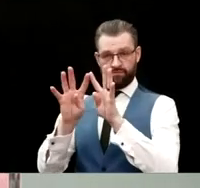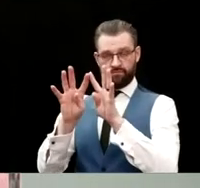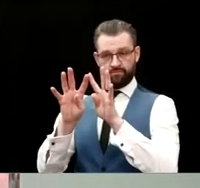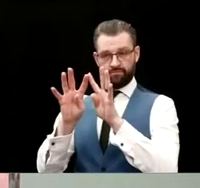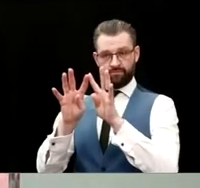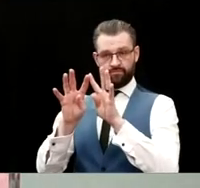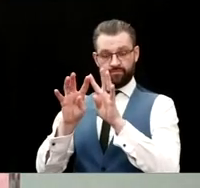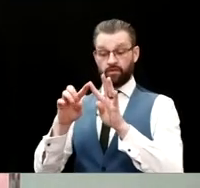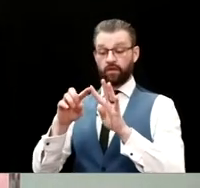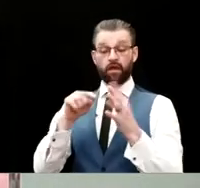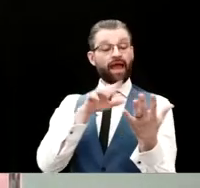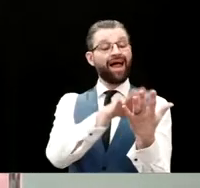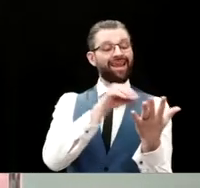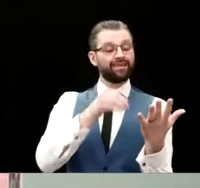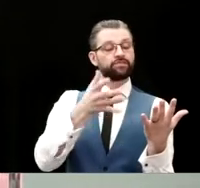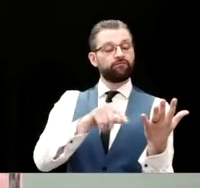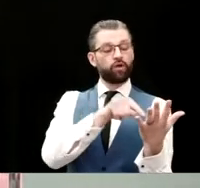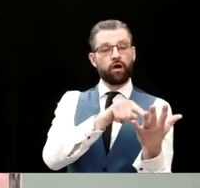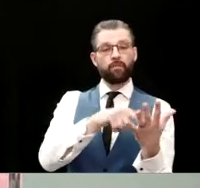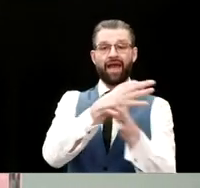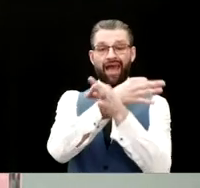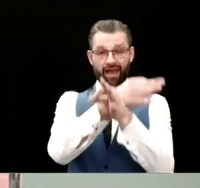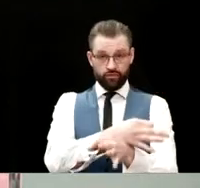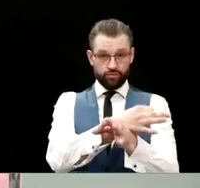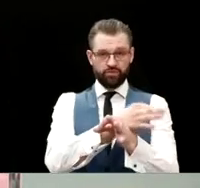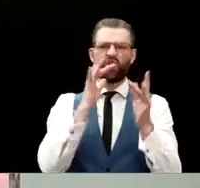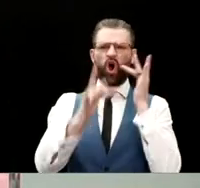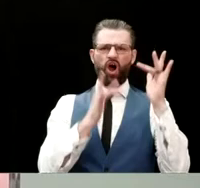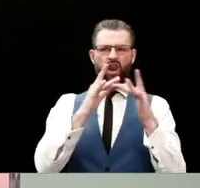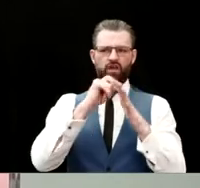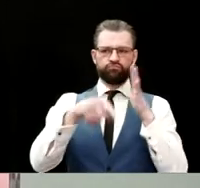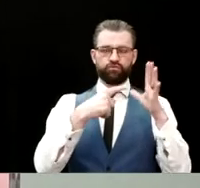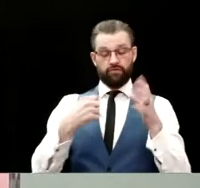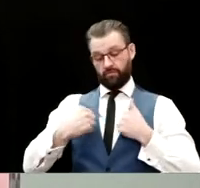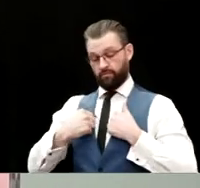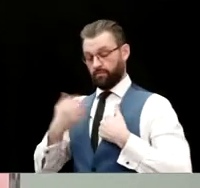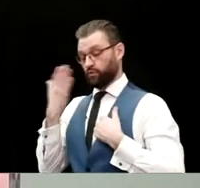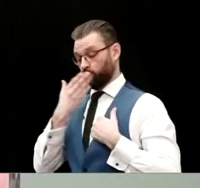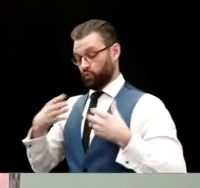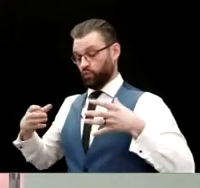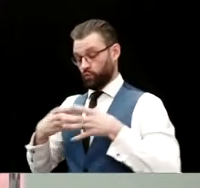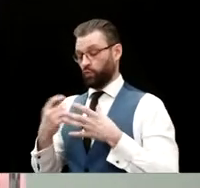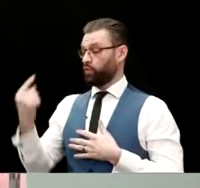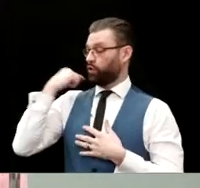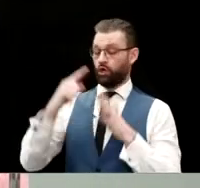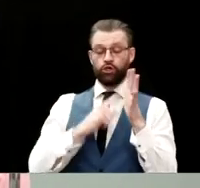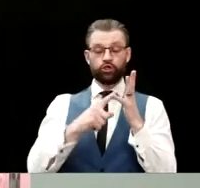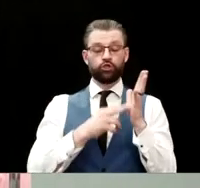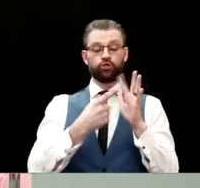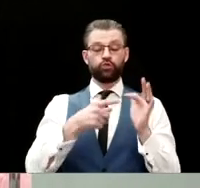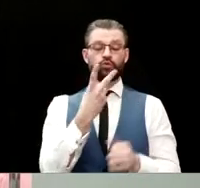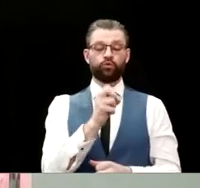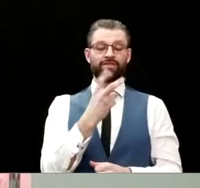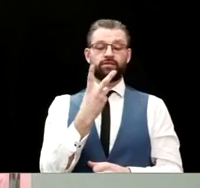took part in the Lessons from Auschwitz online project as pupils from Townley Grammar School in June 2021.